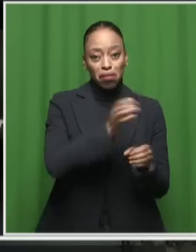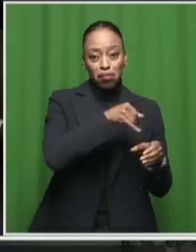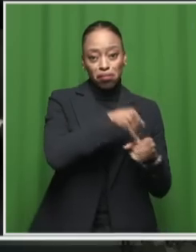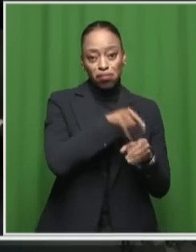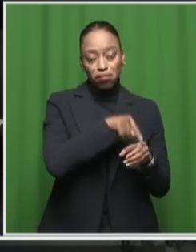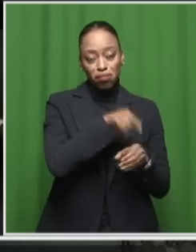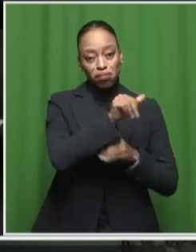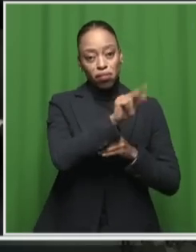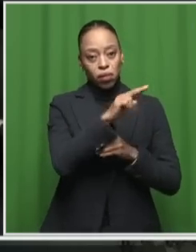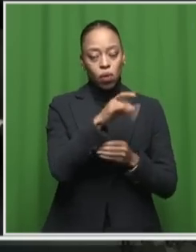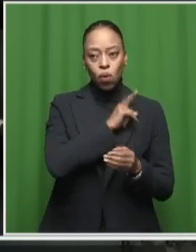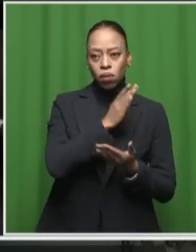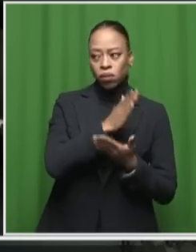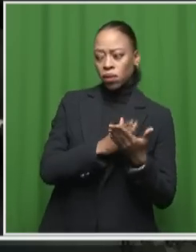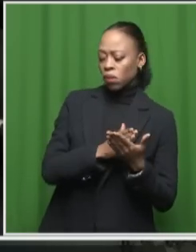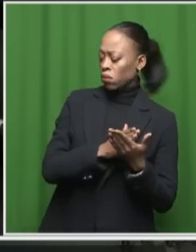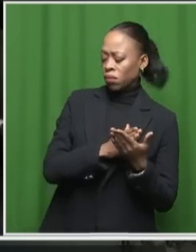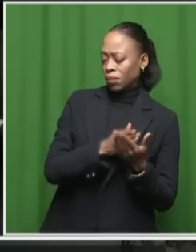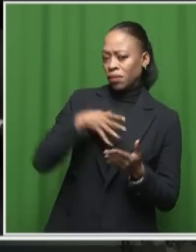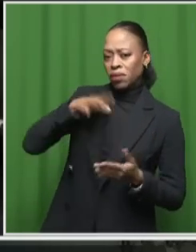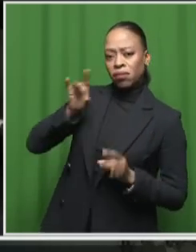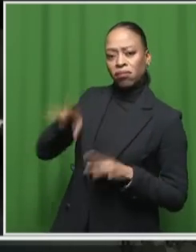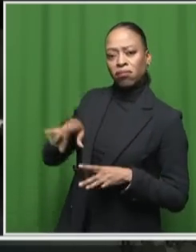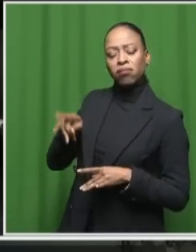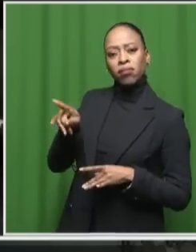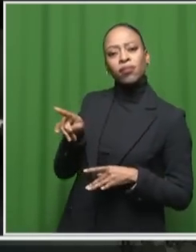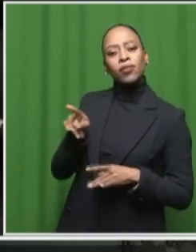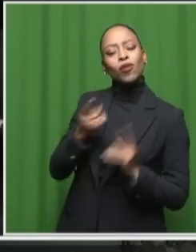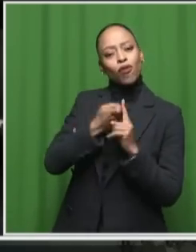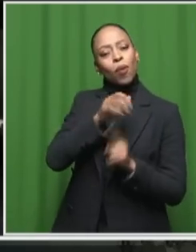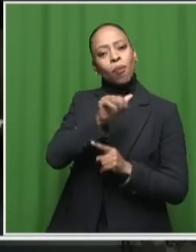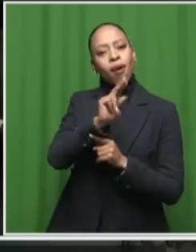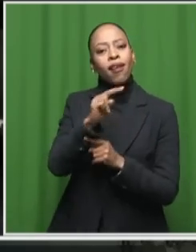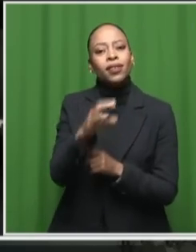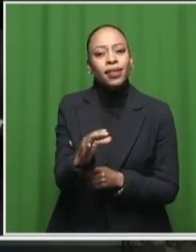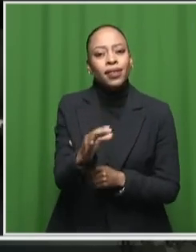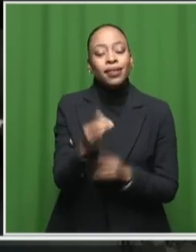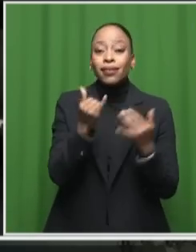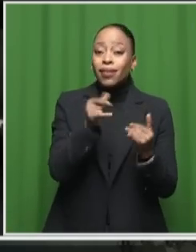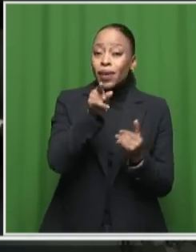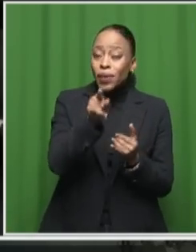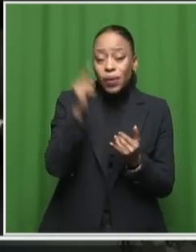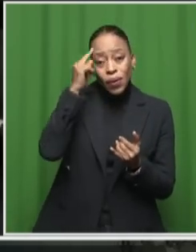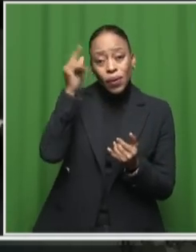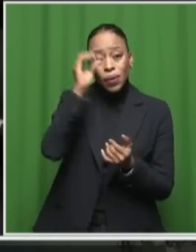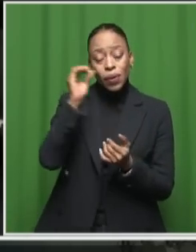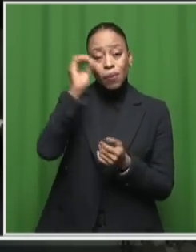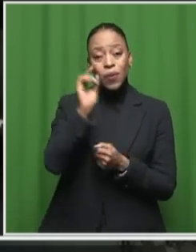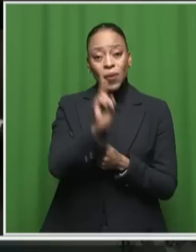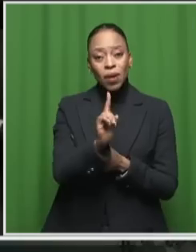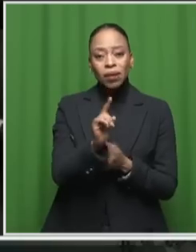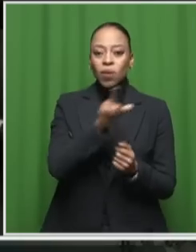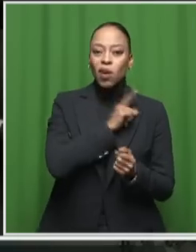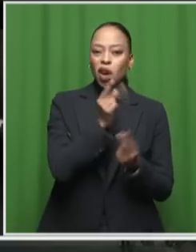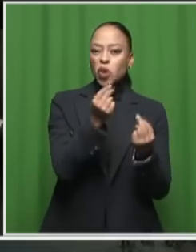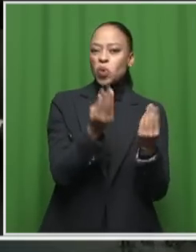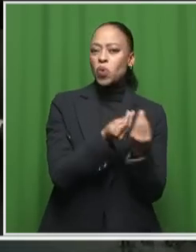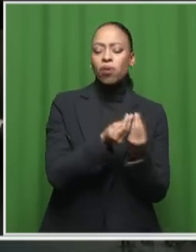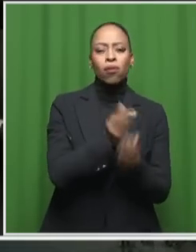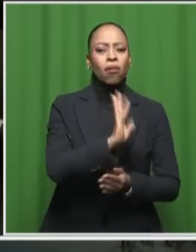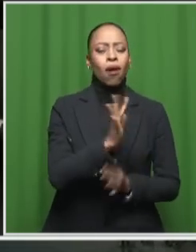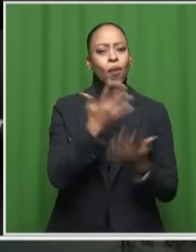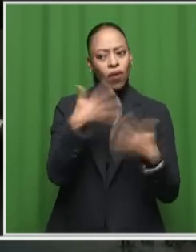maybe some resistance from within the ANC first and foremost. What's your take on that? It isn't, of course, new. We saw this even